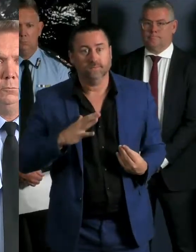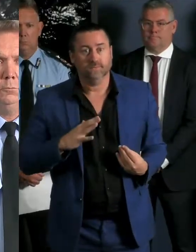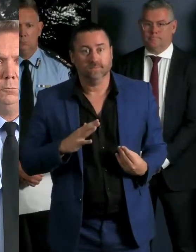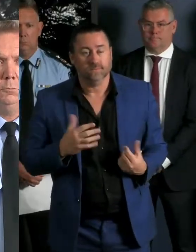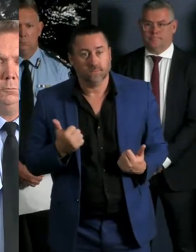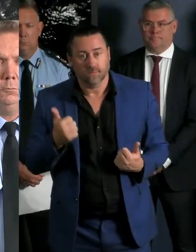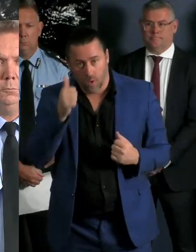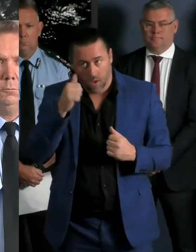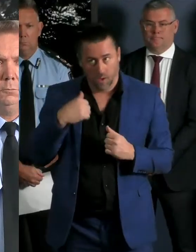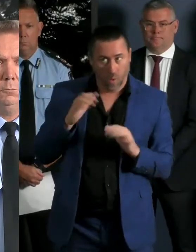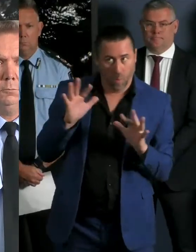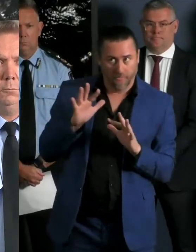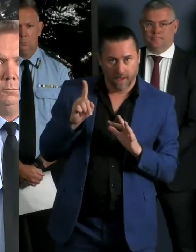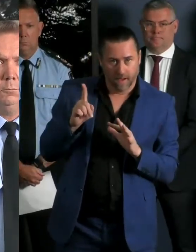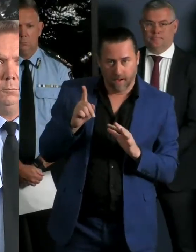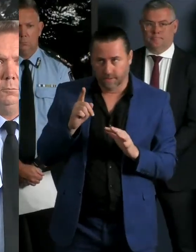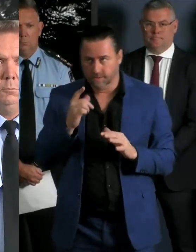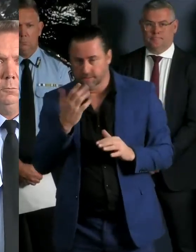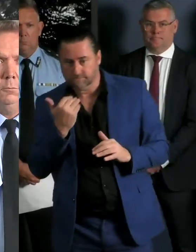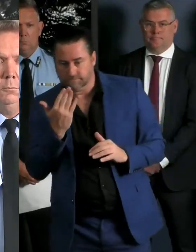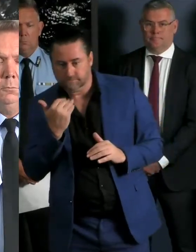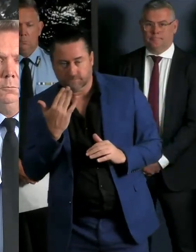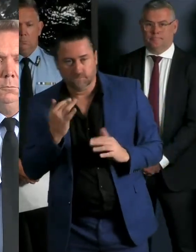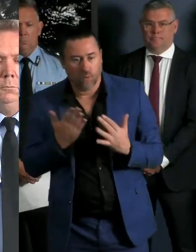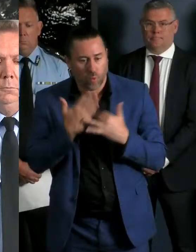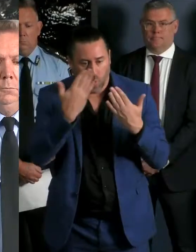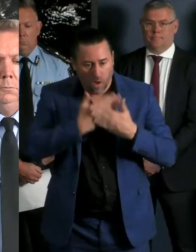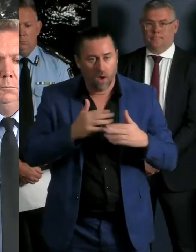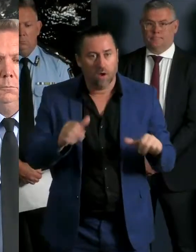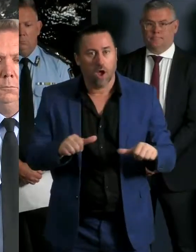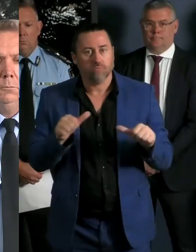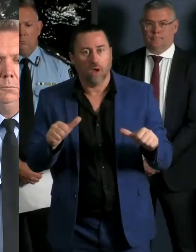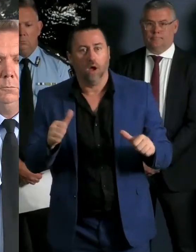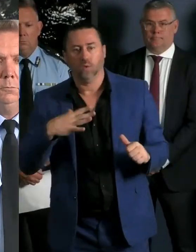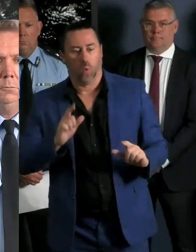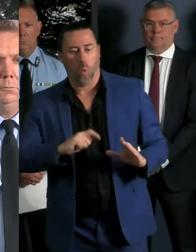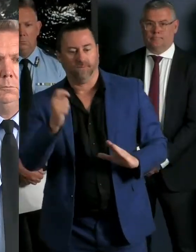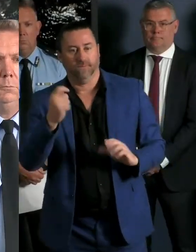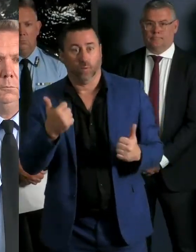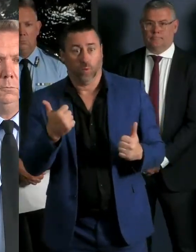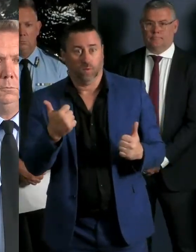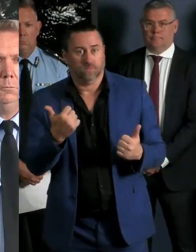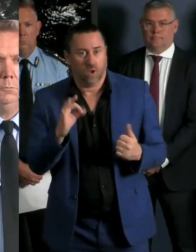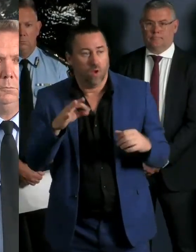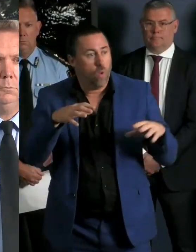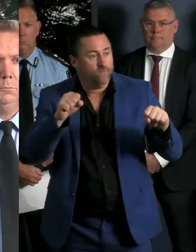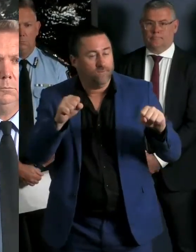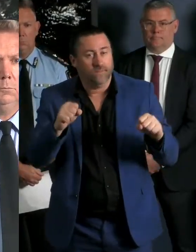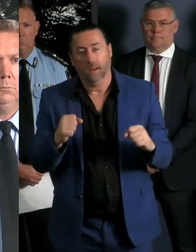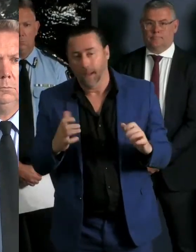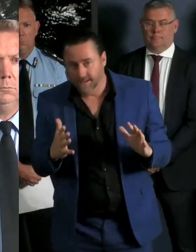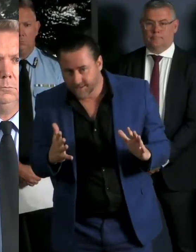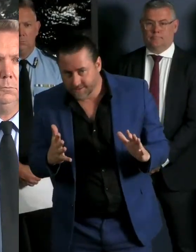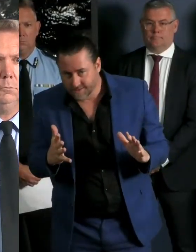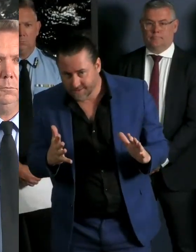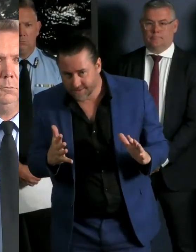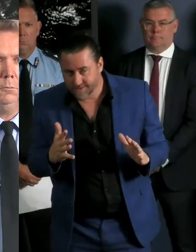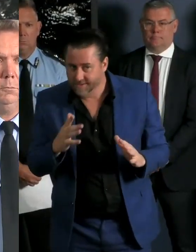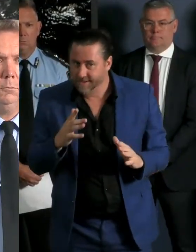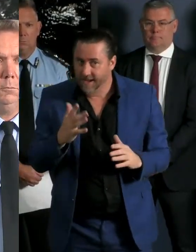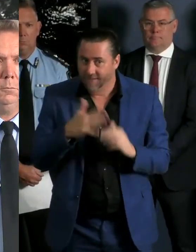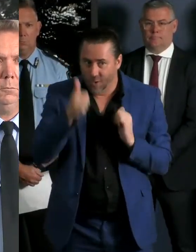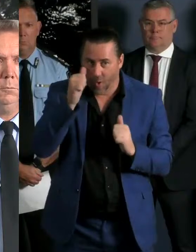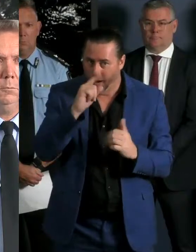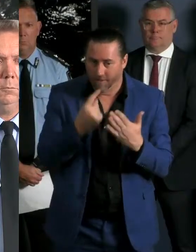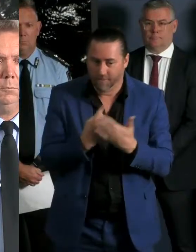changing weather conditions overnight. However, of course, as you've heard, this is an evolving situation. And